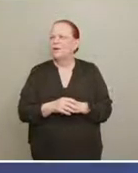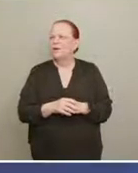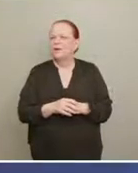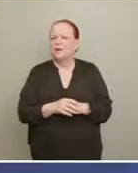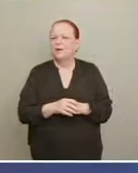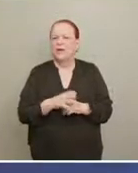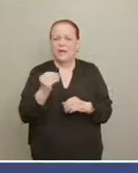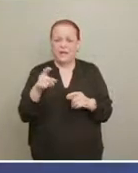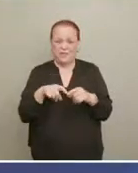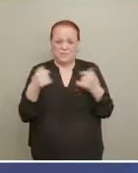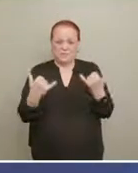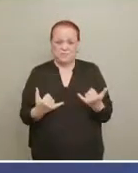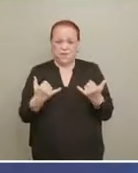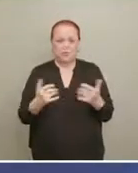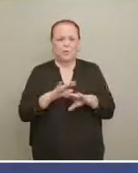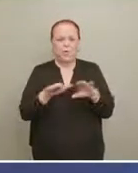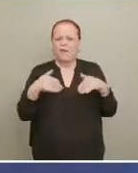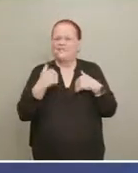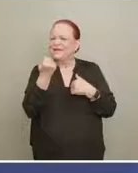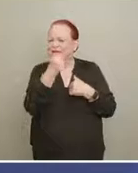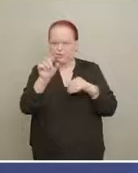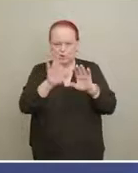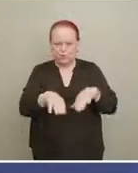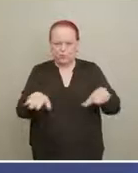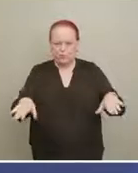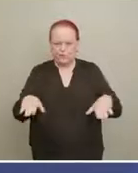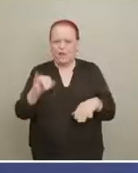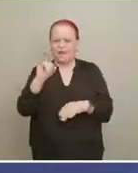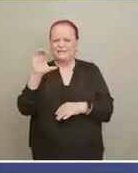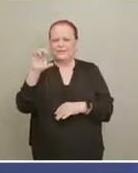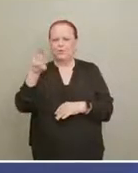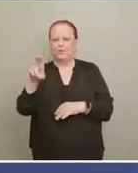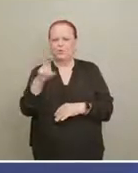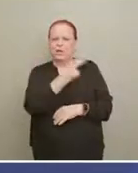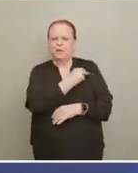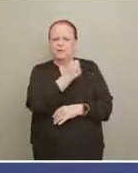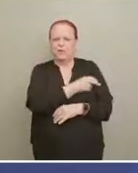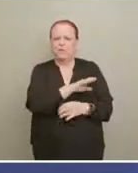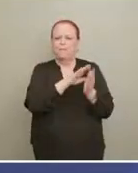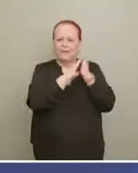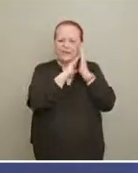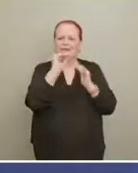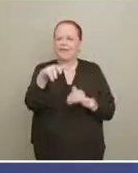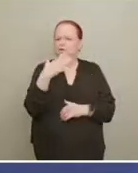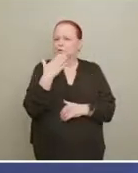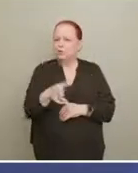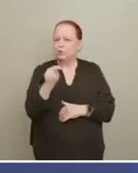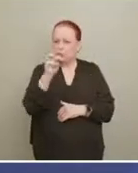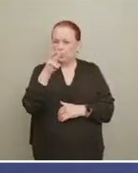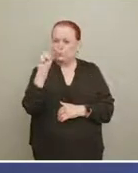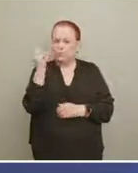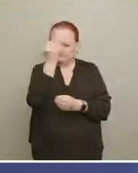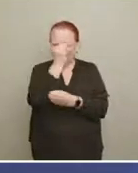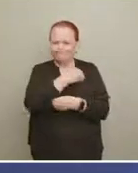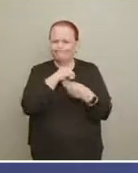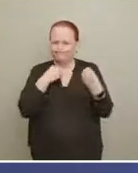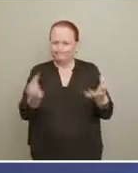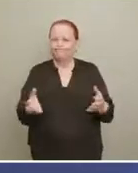of this morning, have any children in the ICU bed. So that's very, very good news. As you probably are